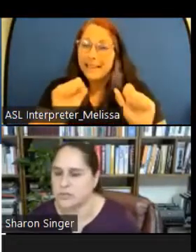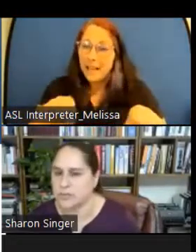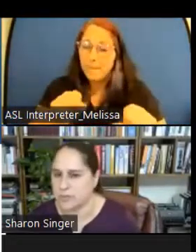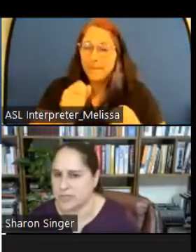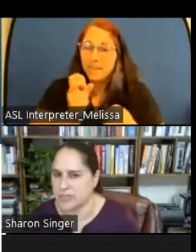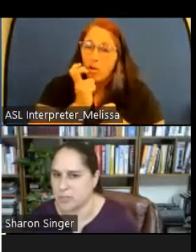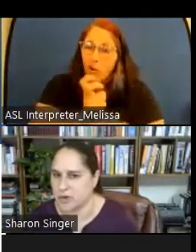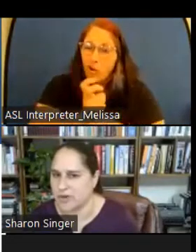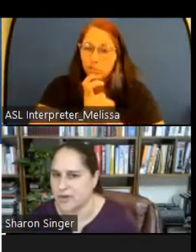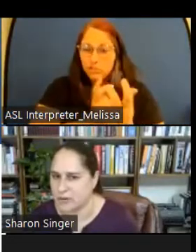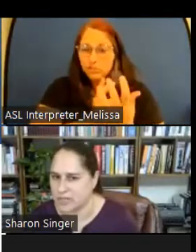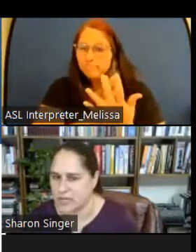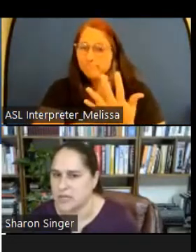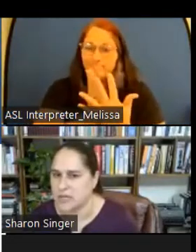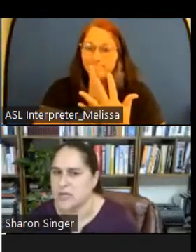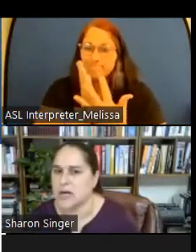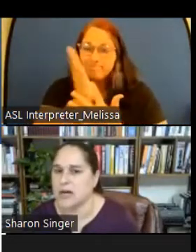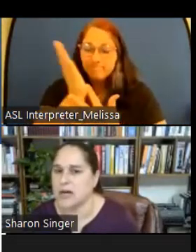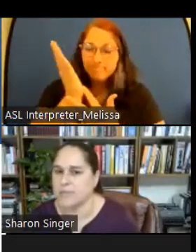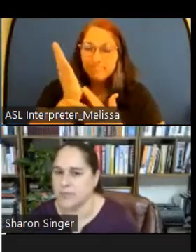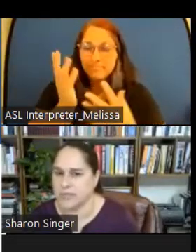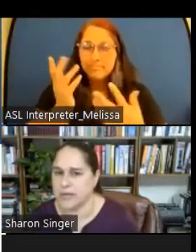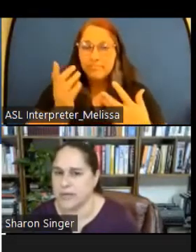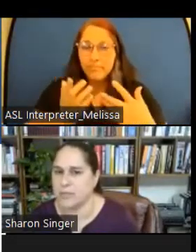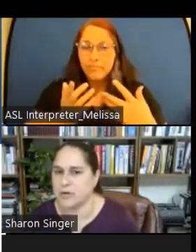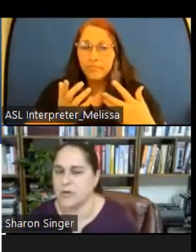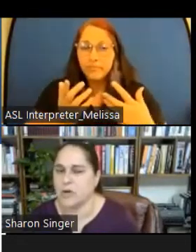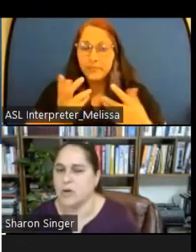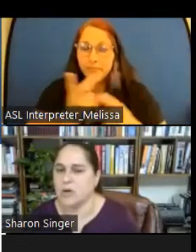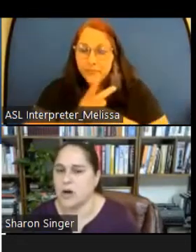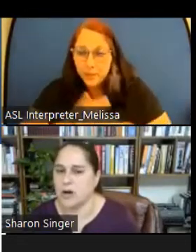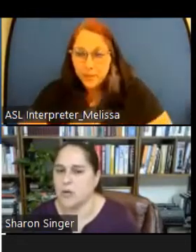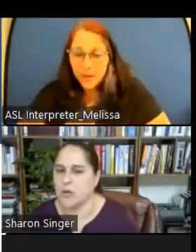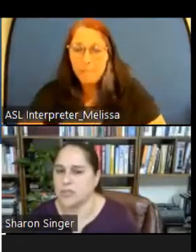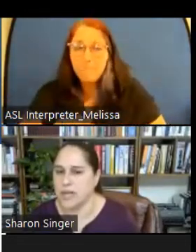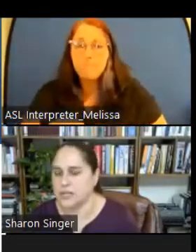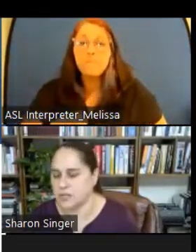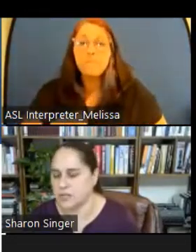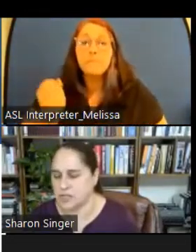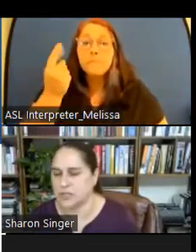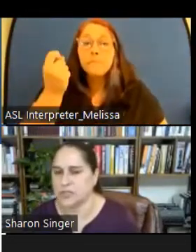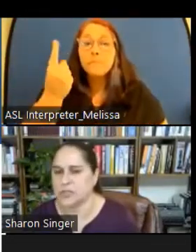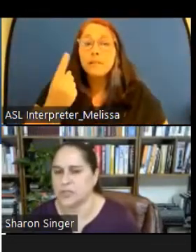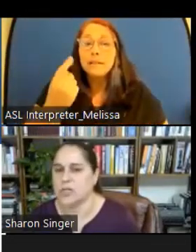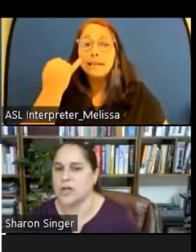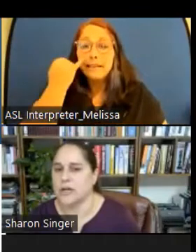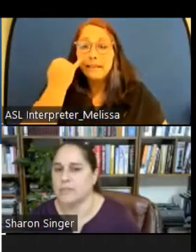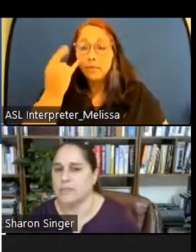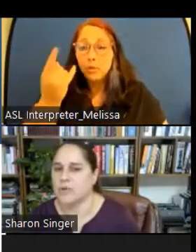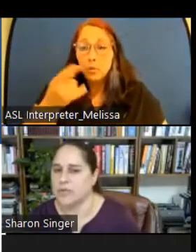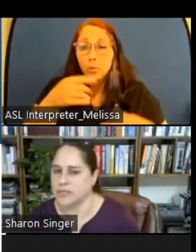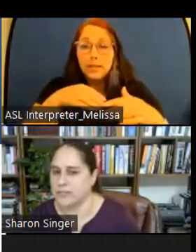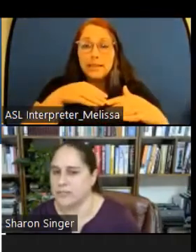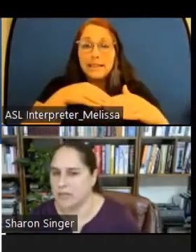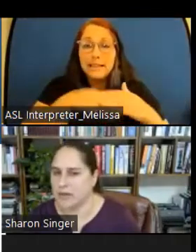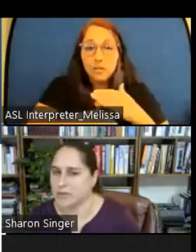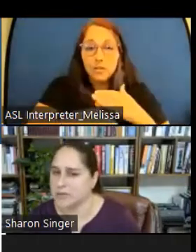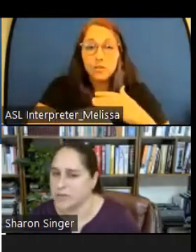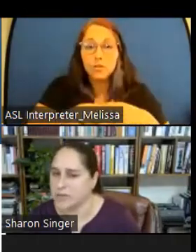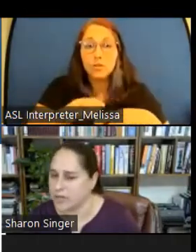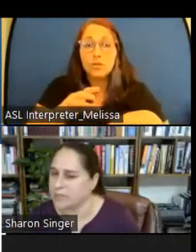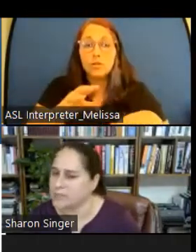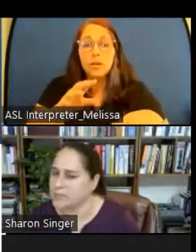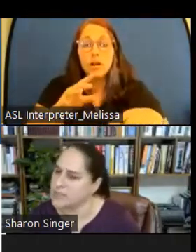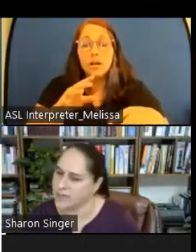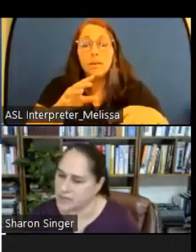enter permanent supportive housing, for example, or to enter shelter, you would need to be either